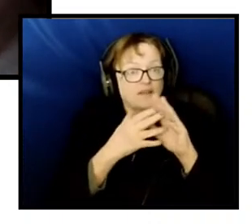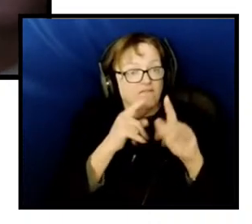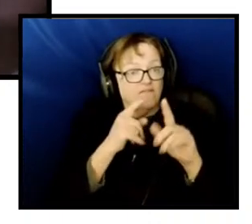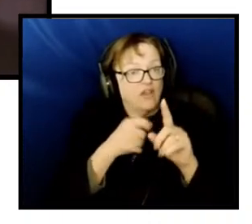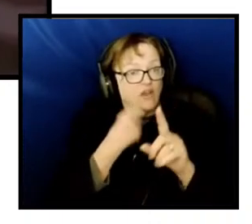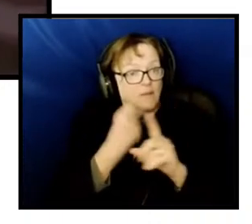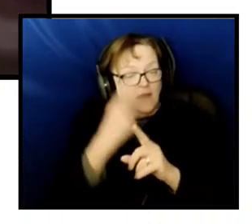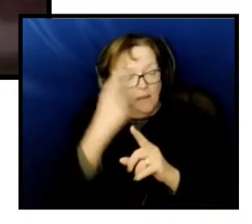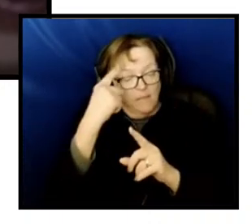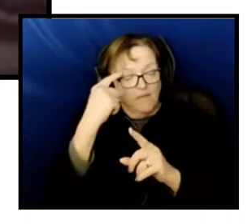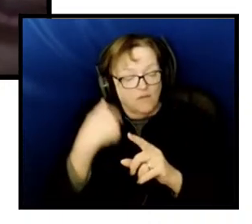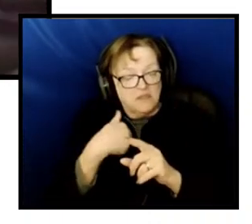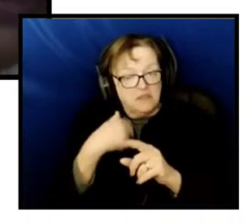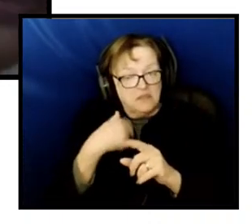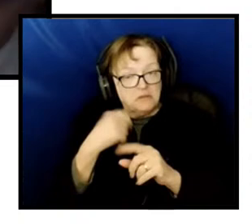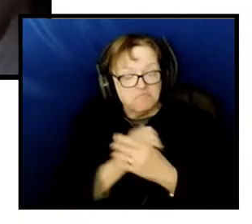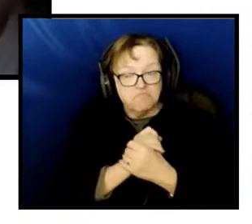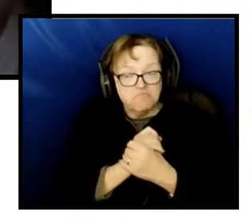to me.